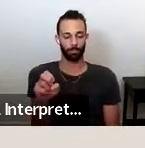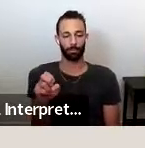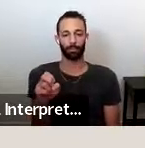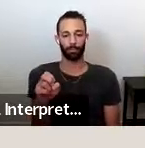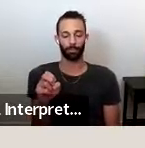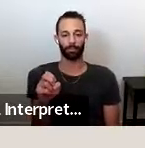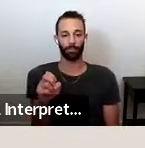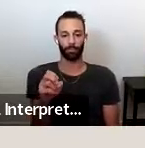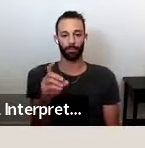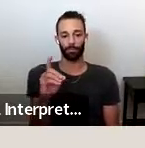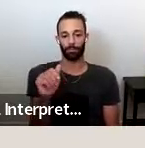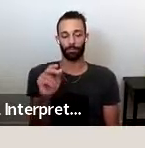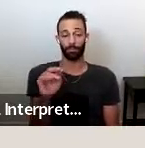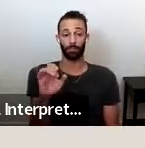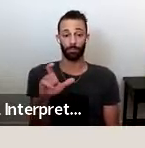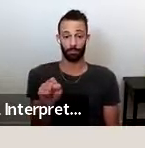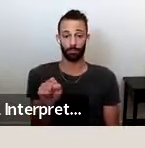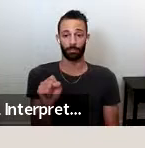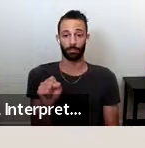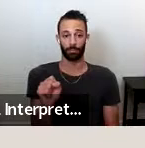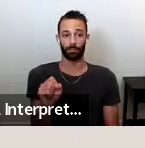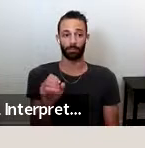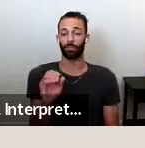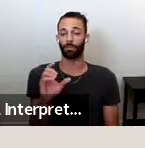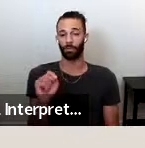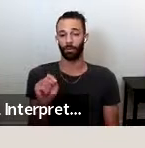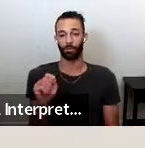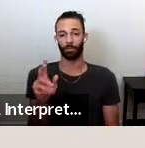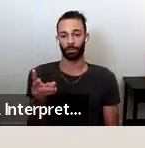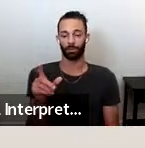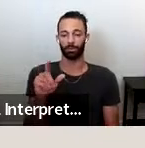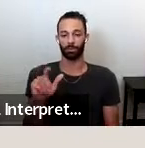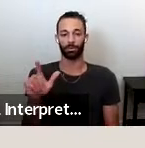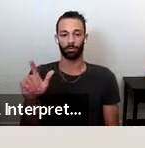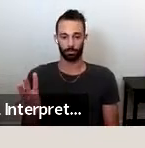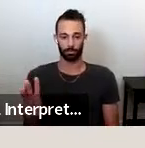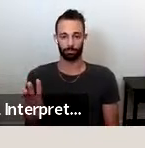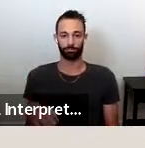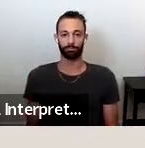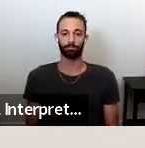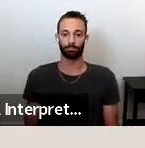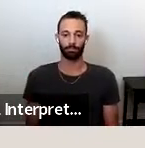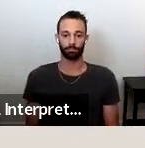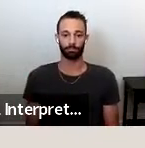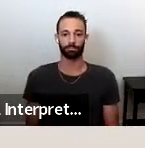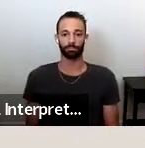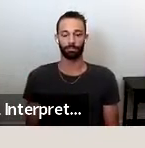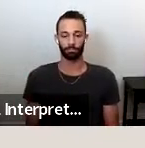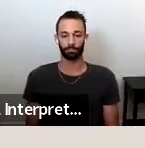So Honey Daniels, October 2nd, 2024.